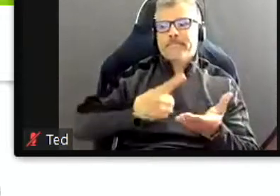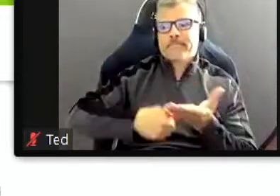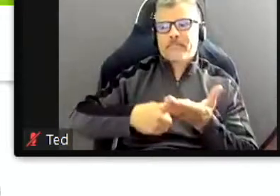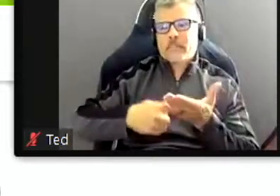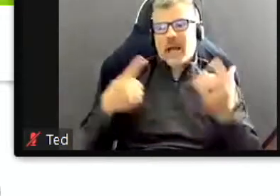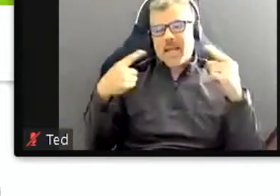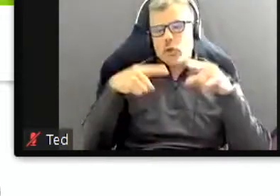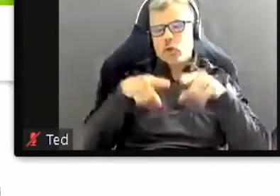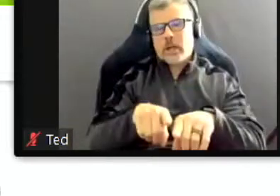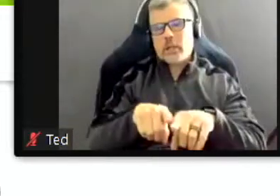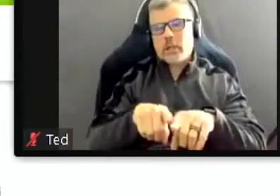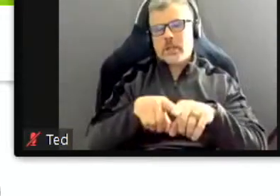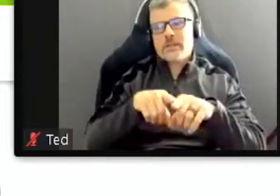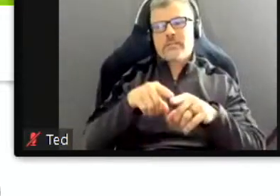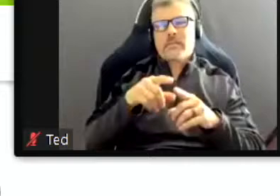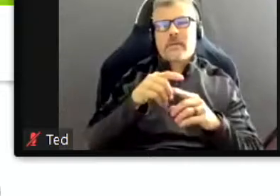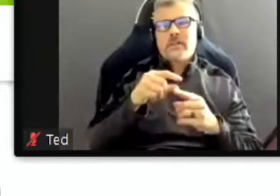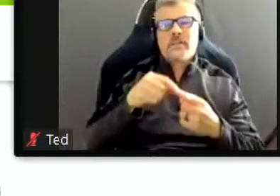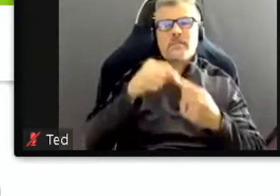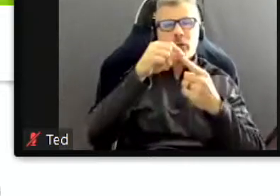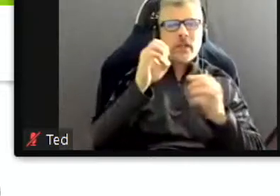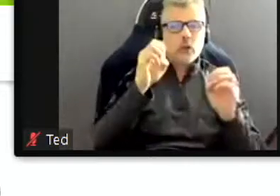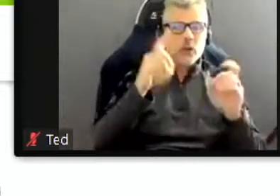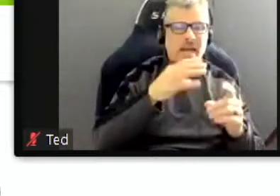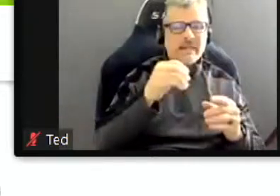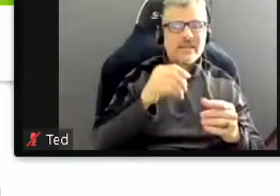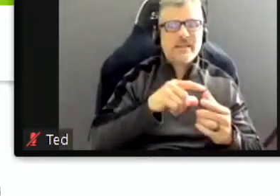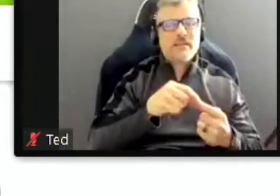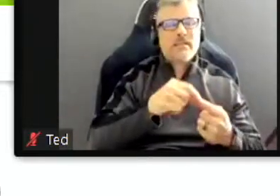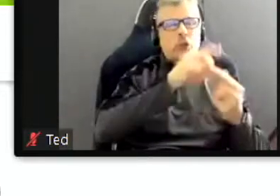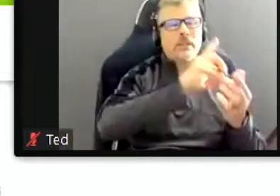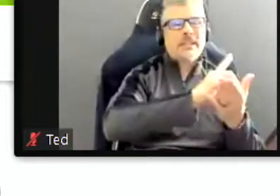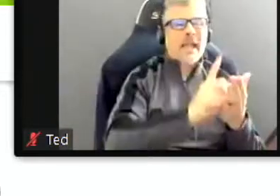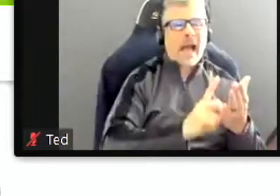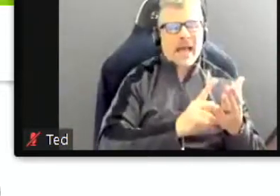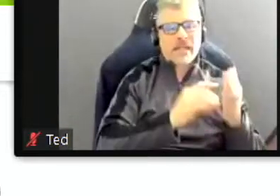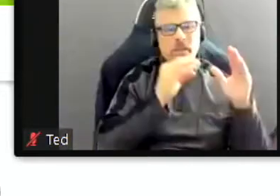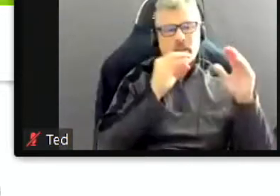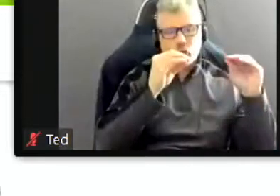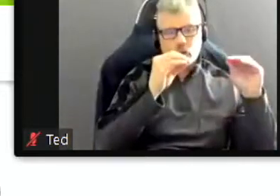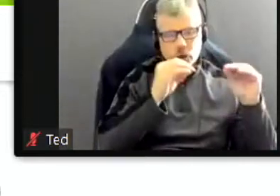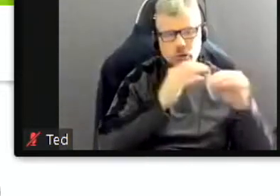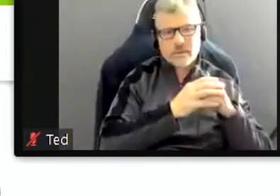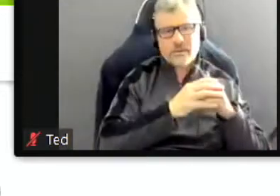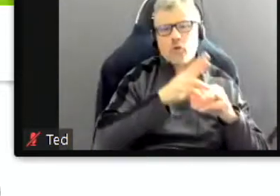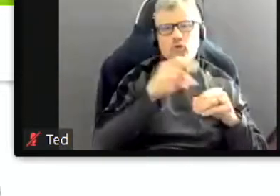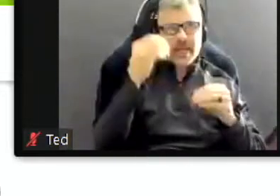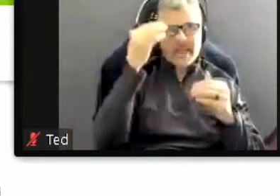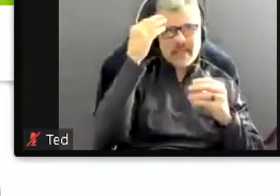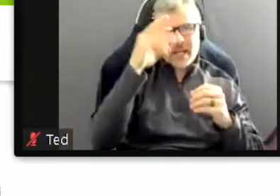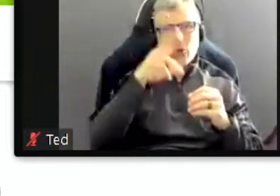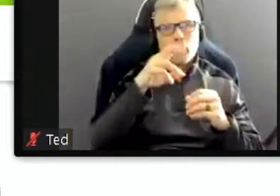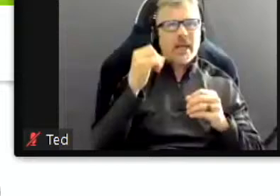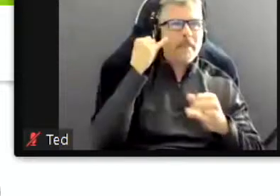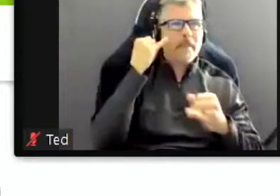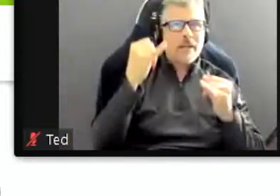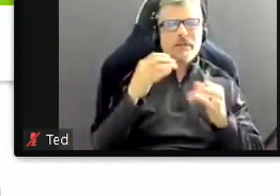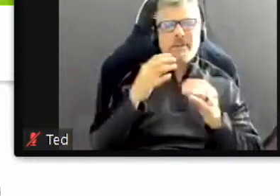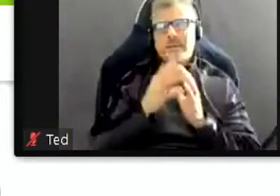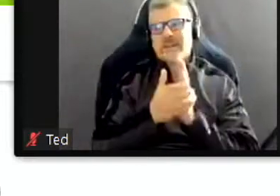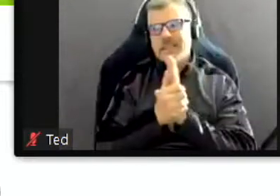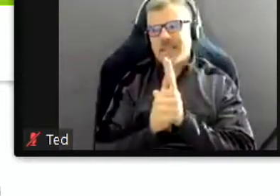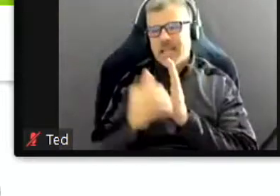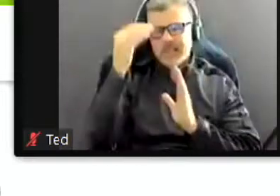special education and specially designed instruction, to rethink and reimagine the knowledge, skills, and expertise that general and